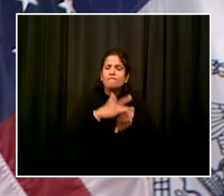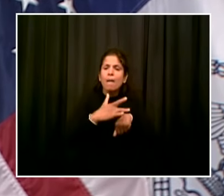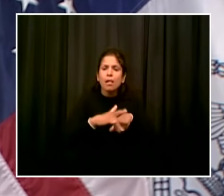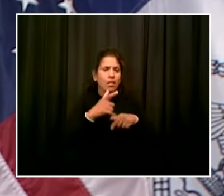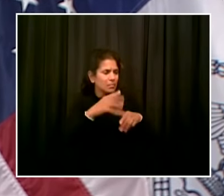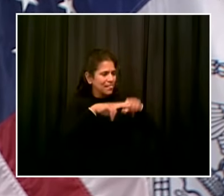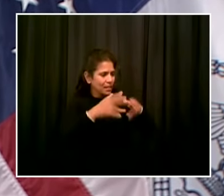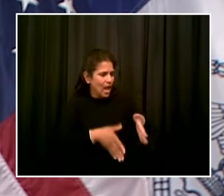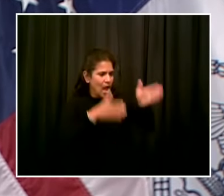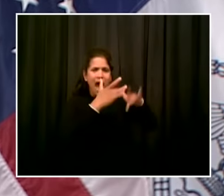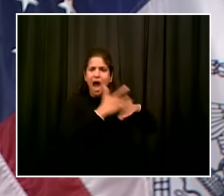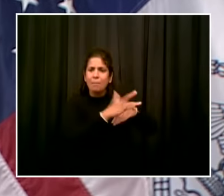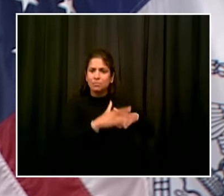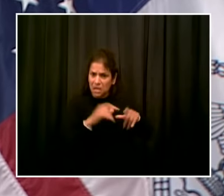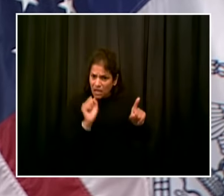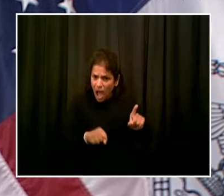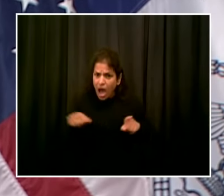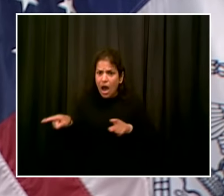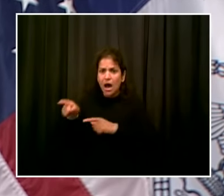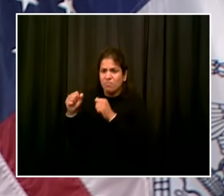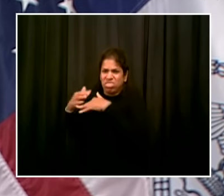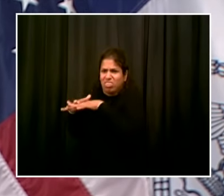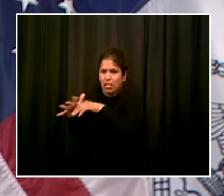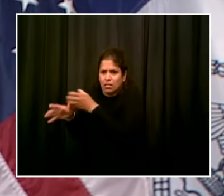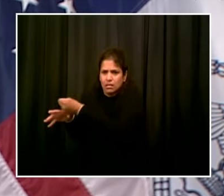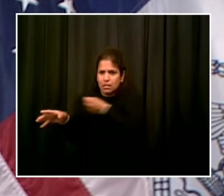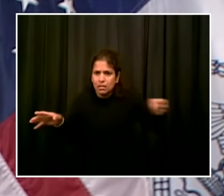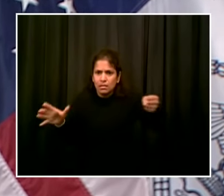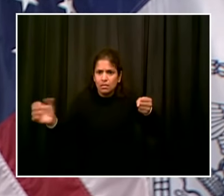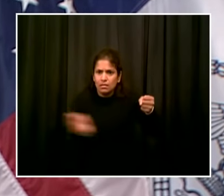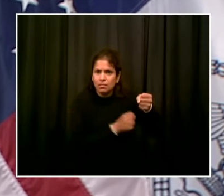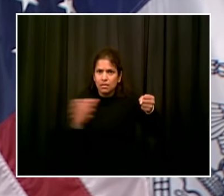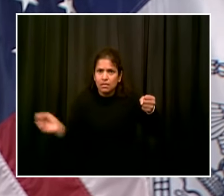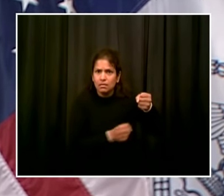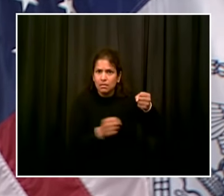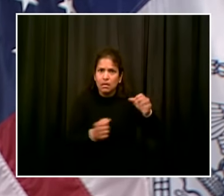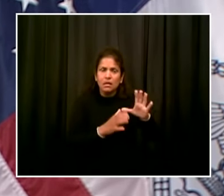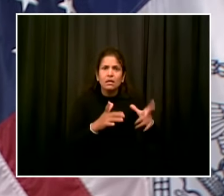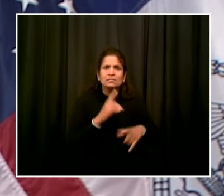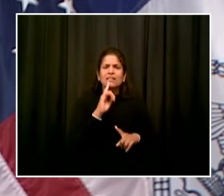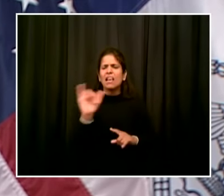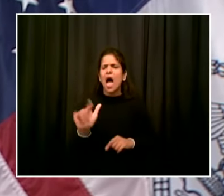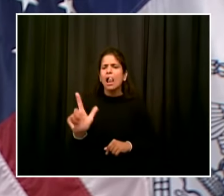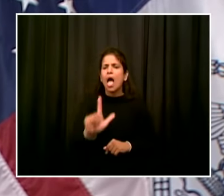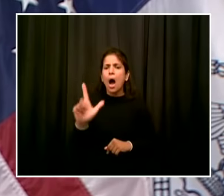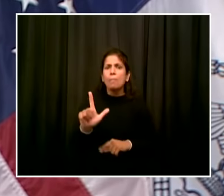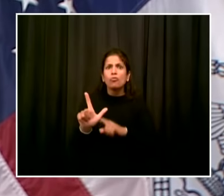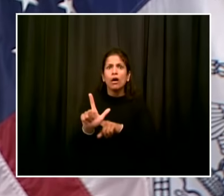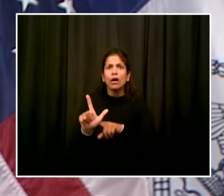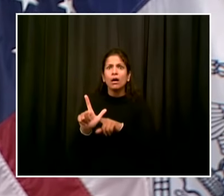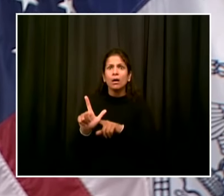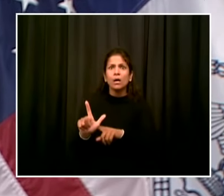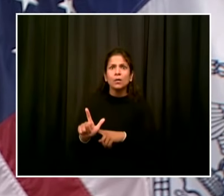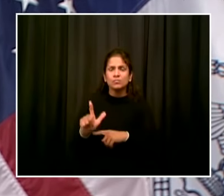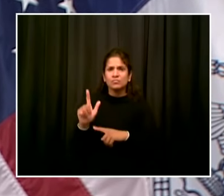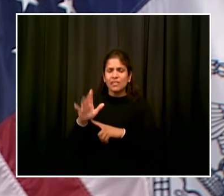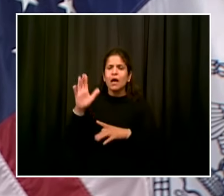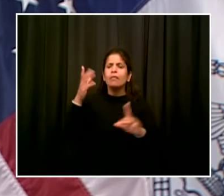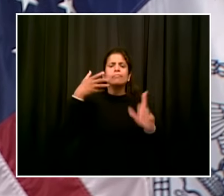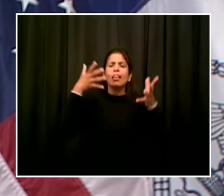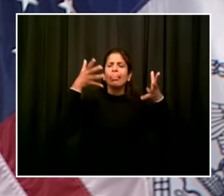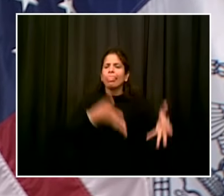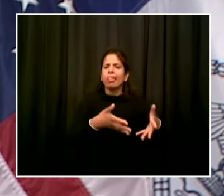be? Yes, Katie, that's exactly what Lorraine Grillo and folks in School Construction Authority are looking at right now. Where